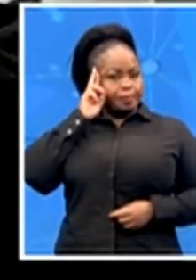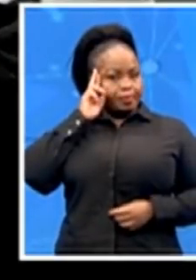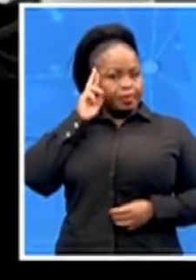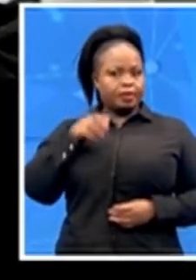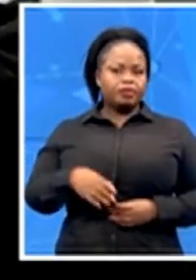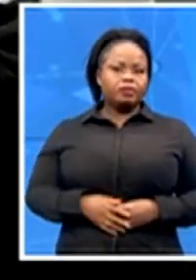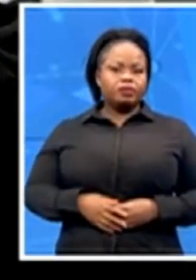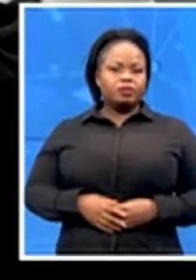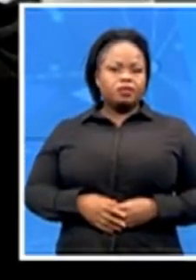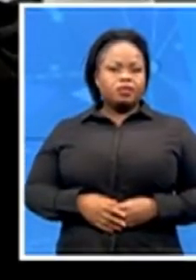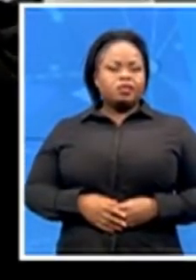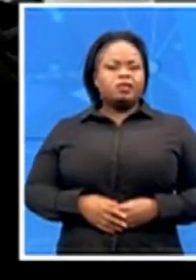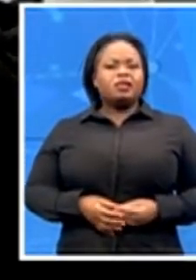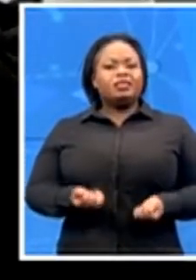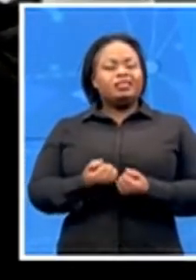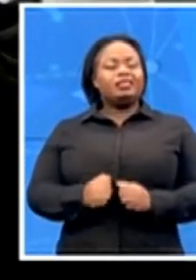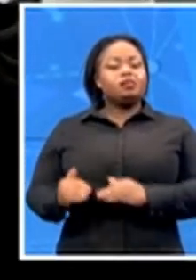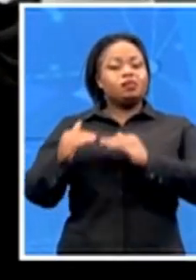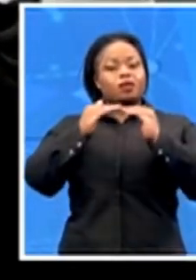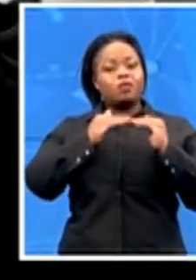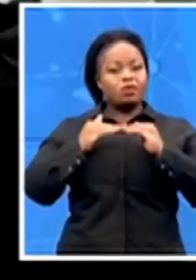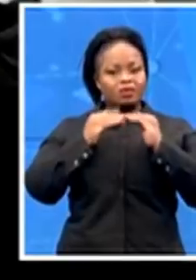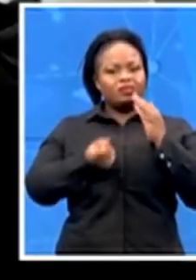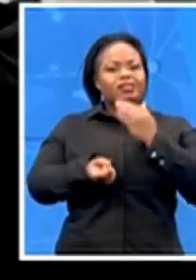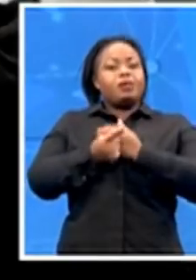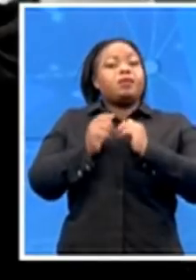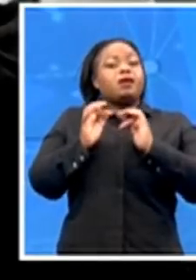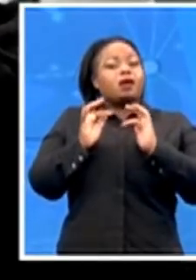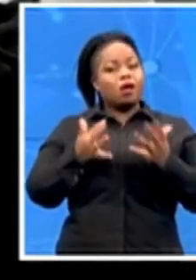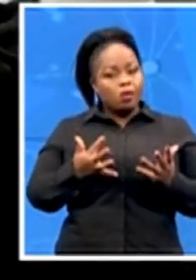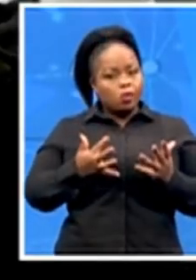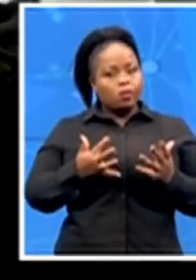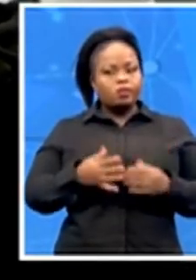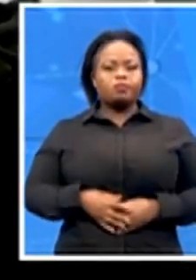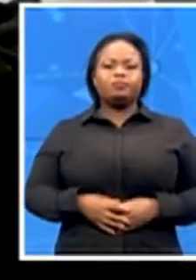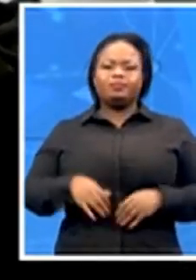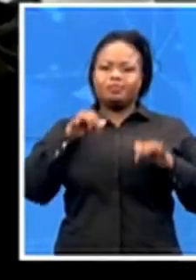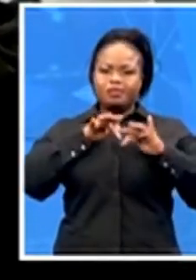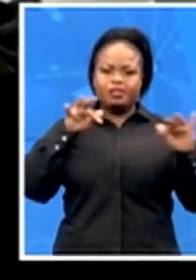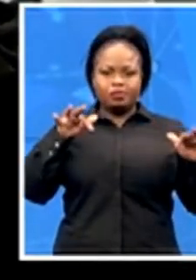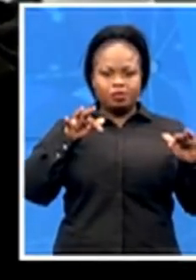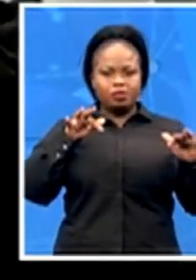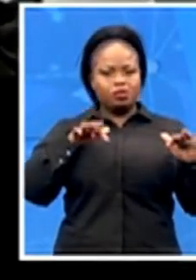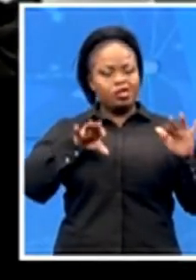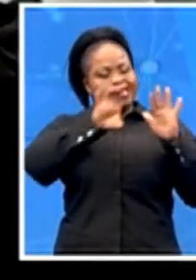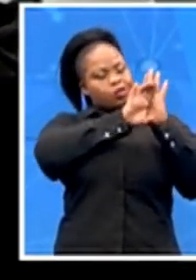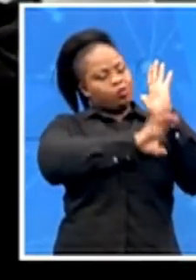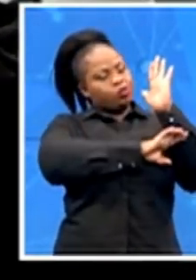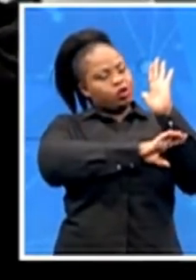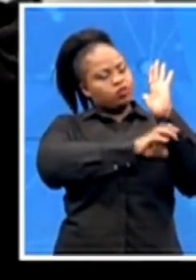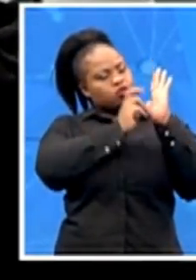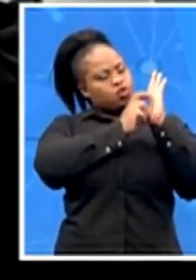stand when people respect the rule of law, right? Mm-hmm. I think that is at the core